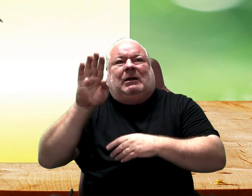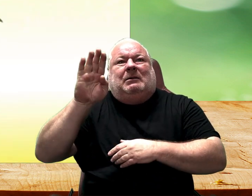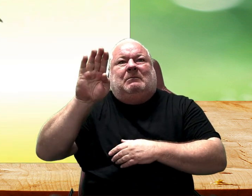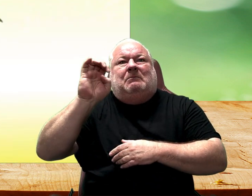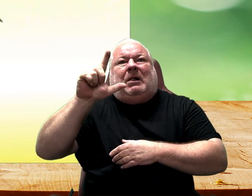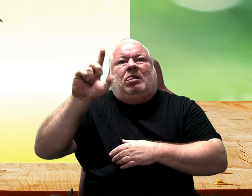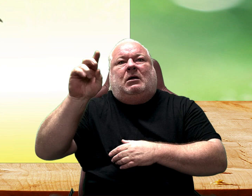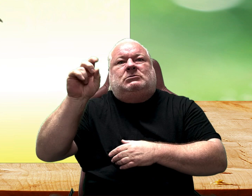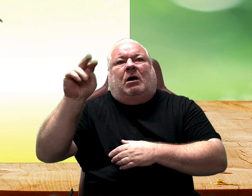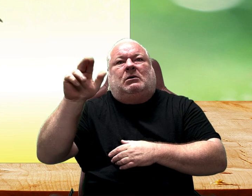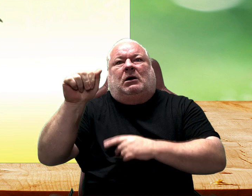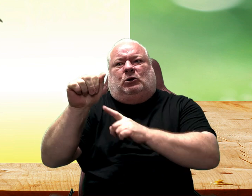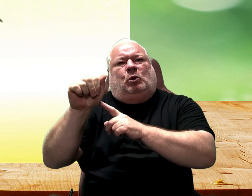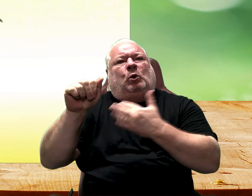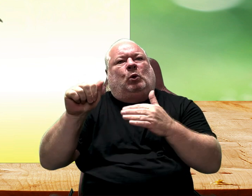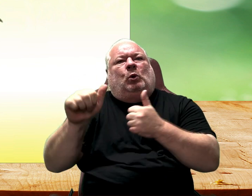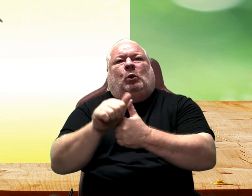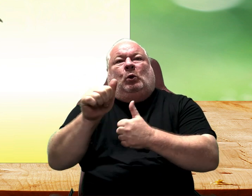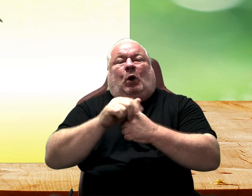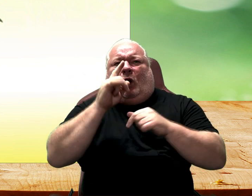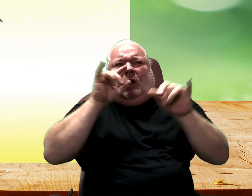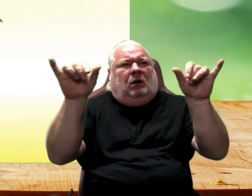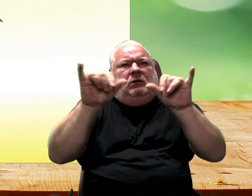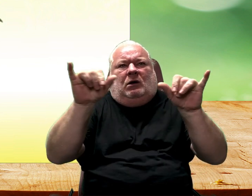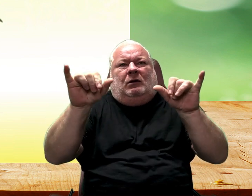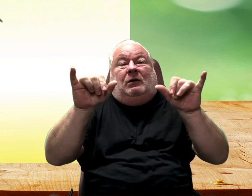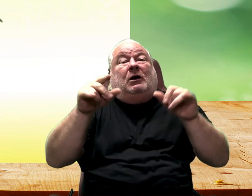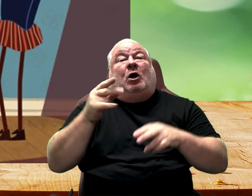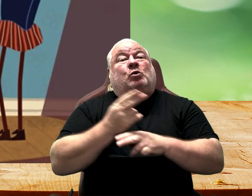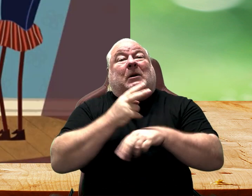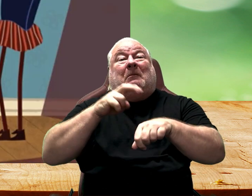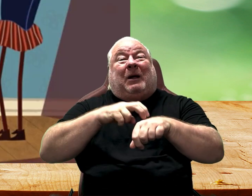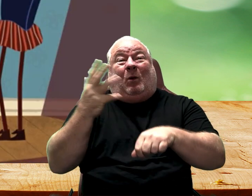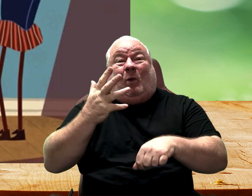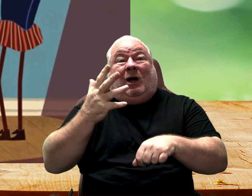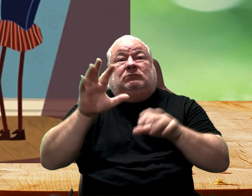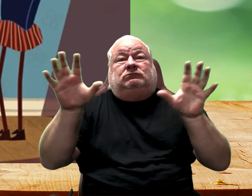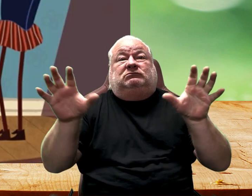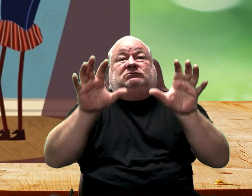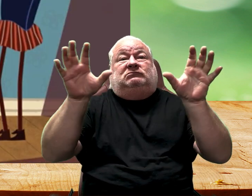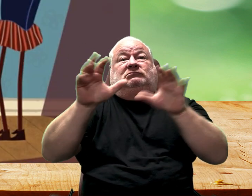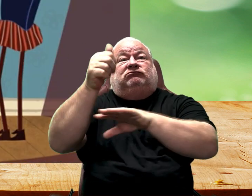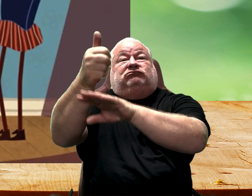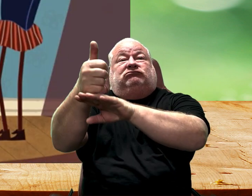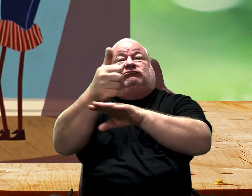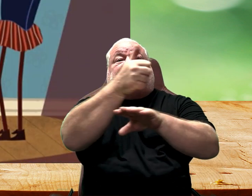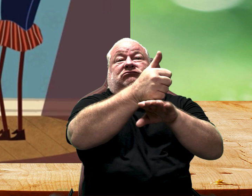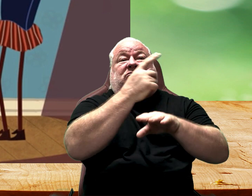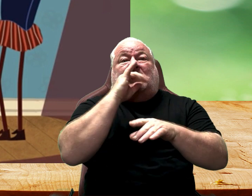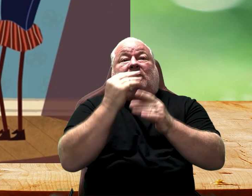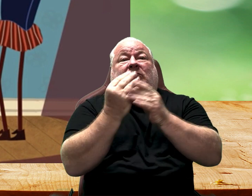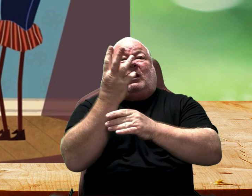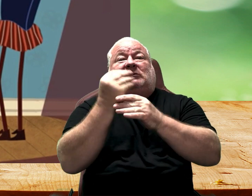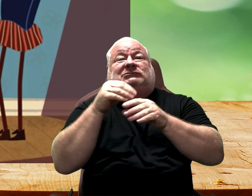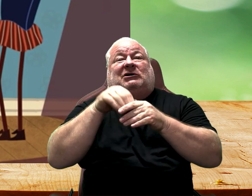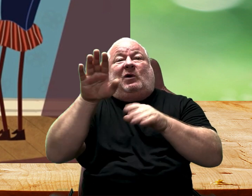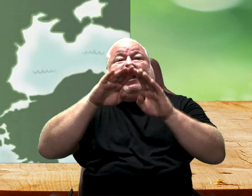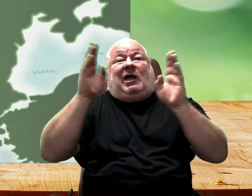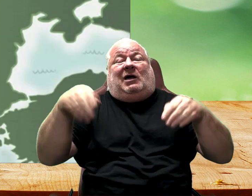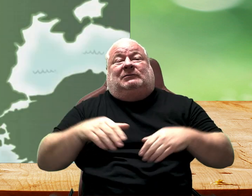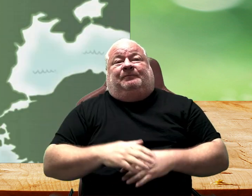plant, belladonna, for comfort. So instead of consuming them, they used potatoes as decorative garden